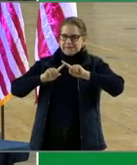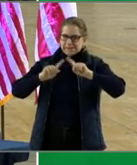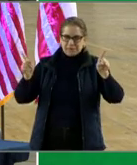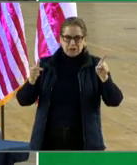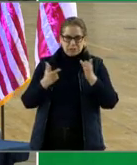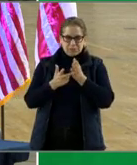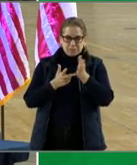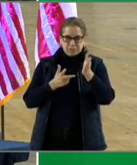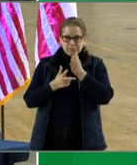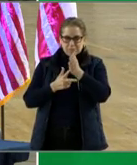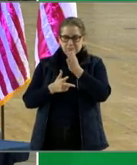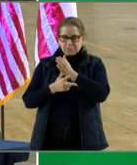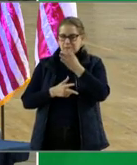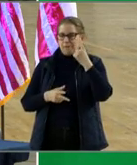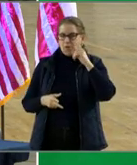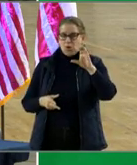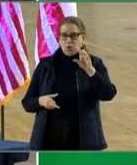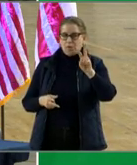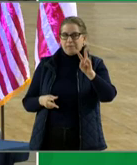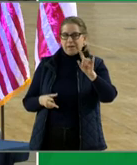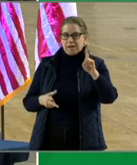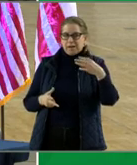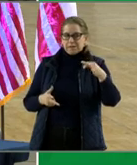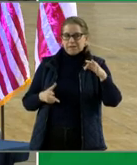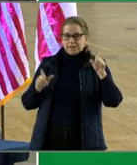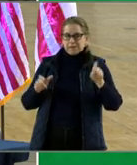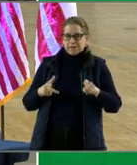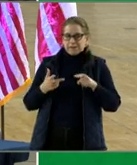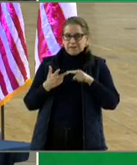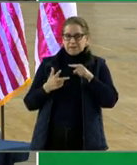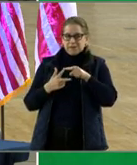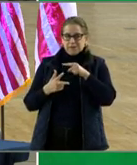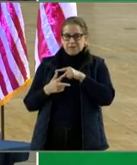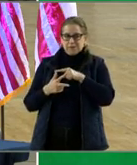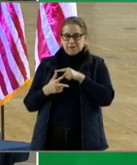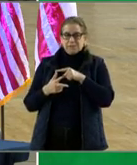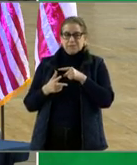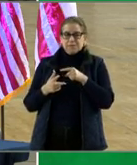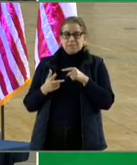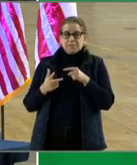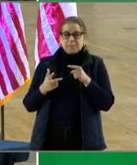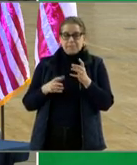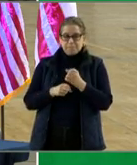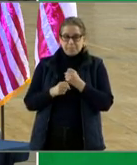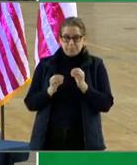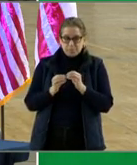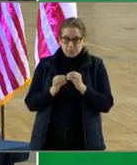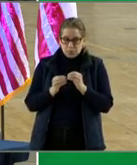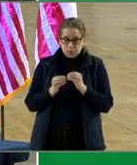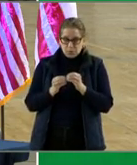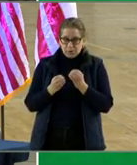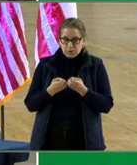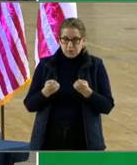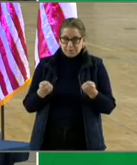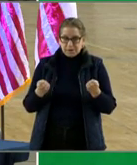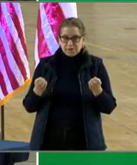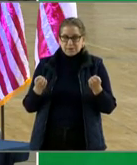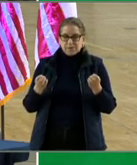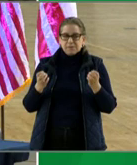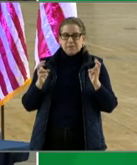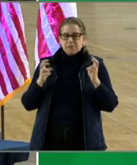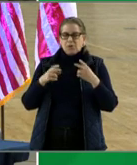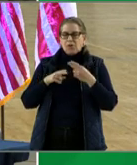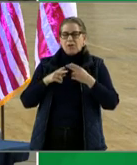test. They are actually even procuring even more instruments that could run, like the rapid tests that are being developed and approved by